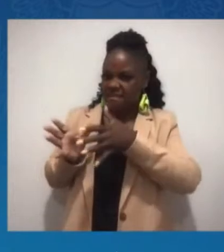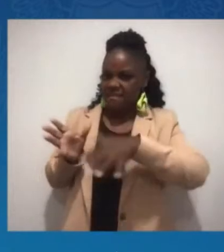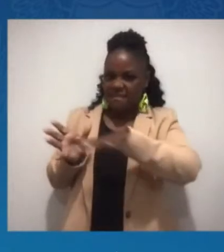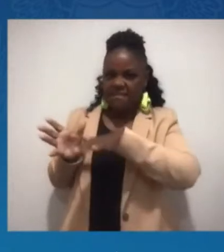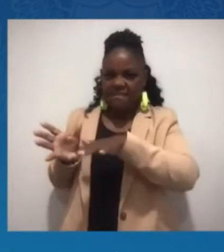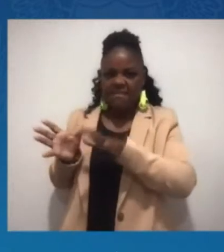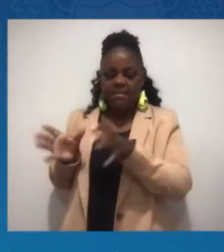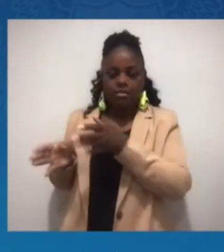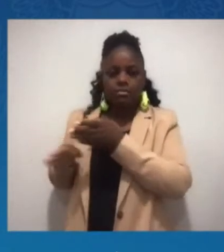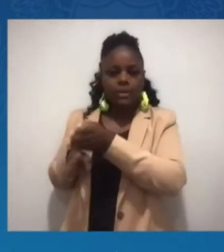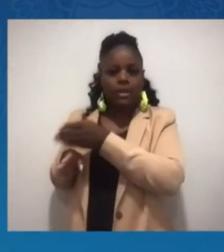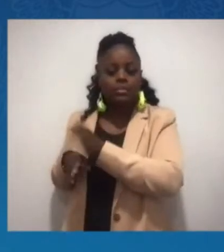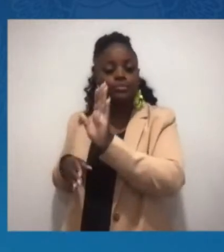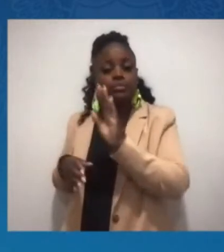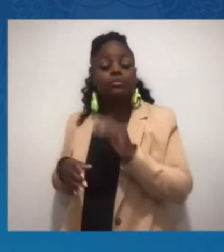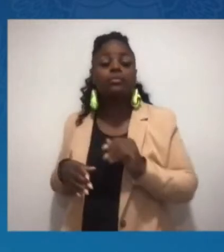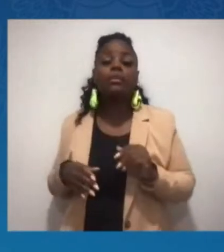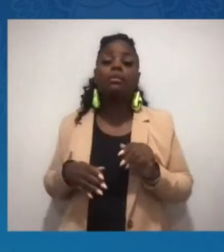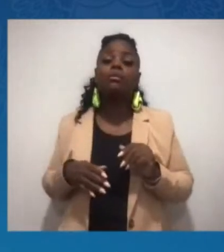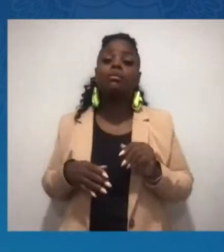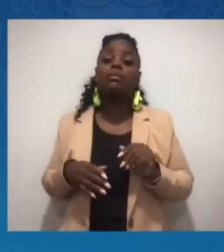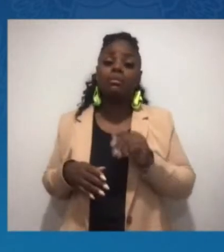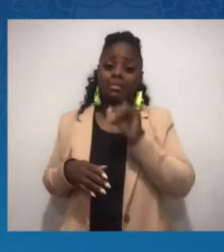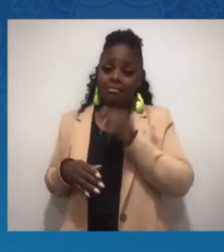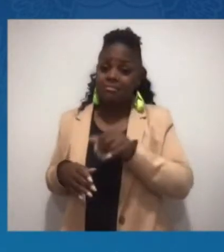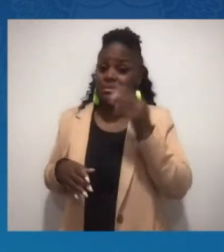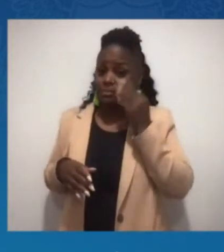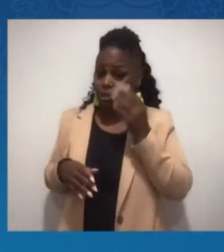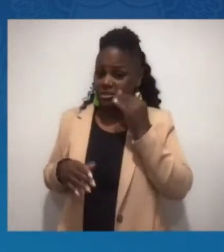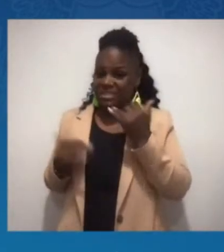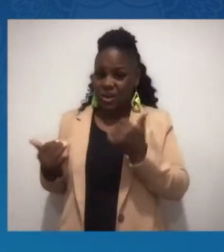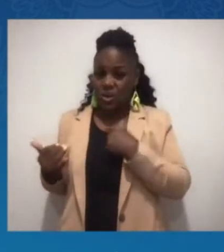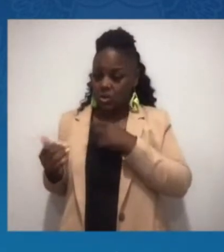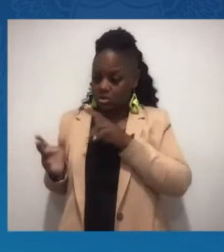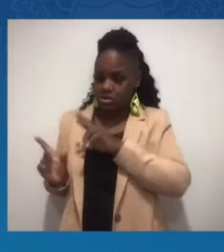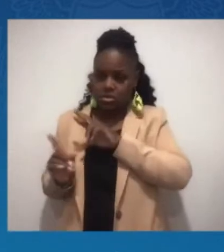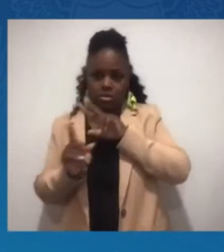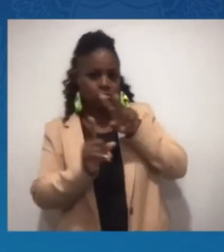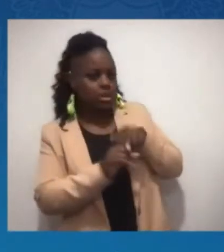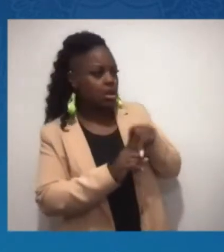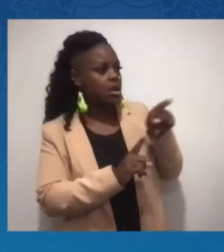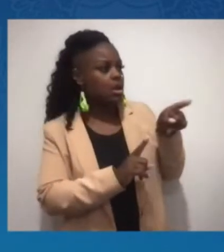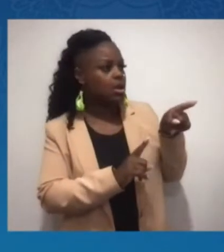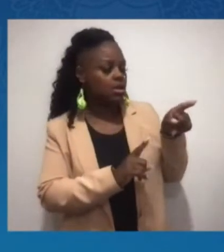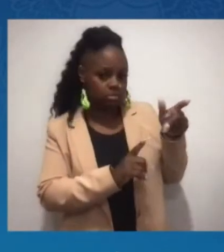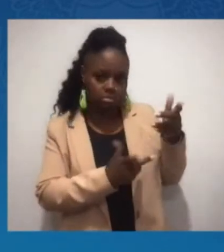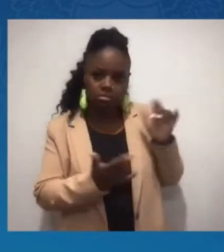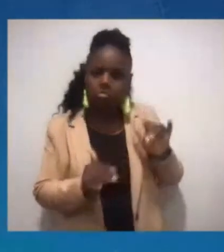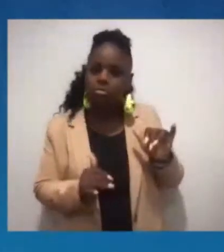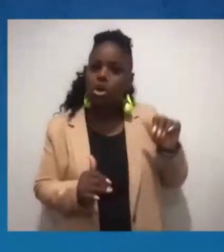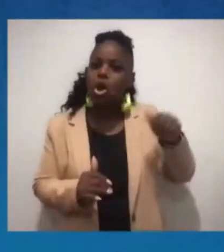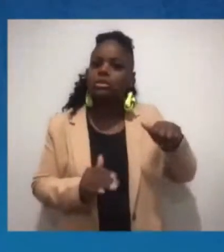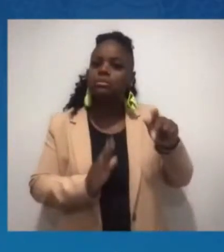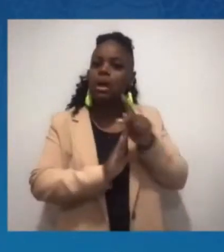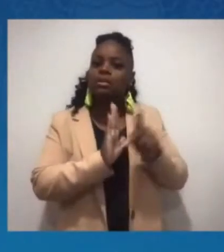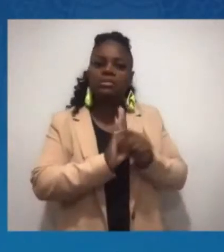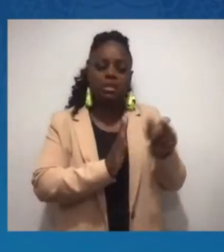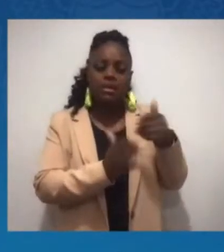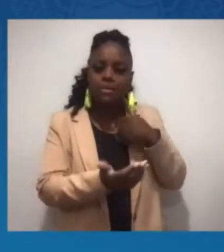approach that would say to someone who has survived an extreme act